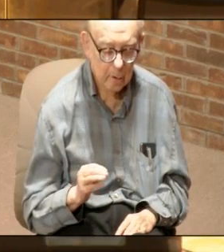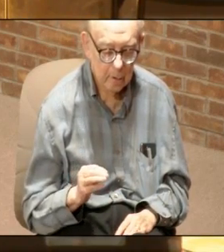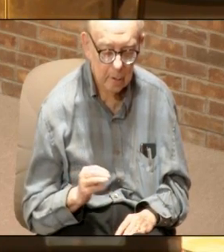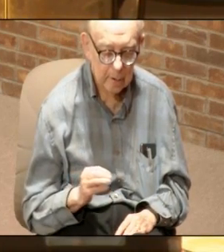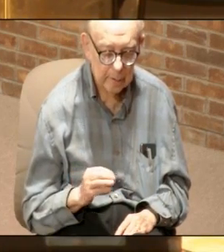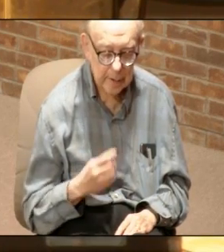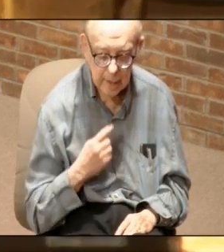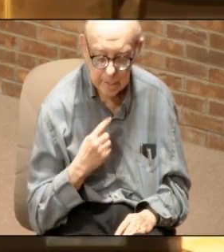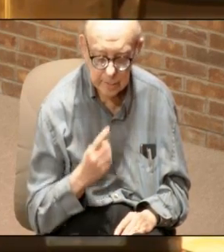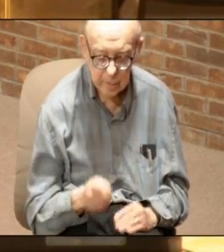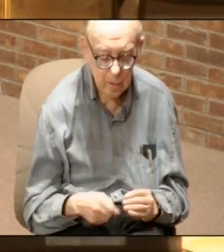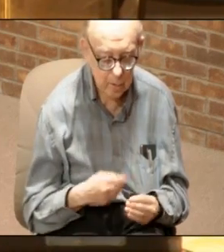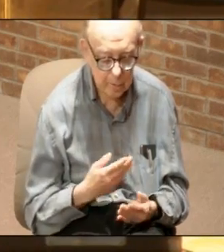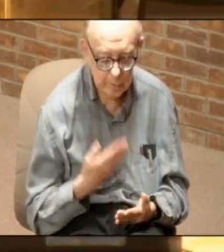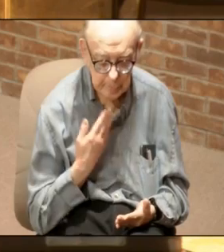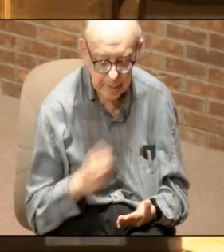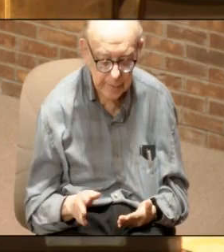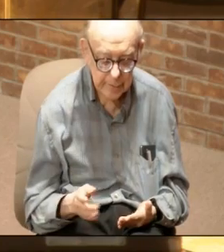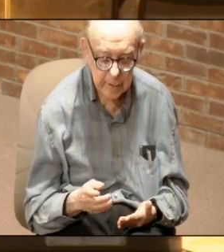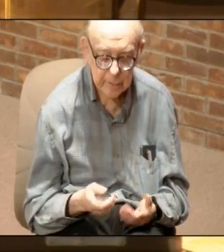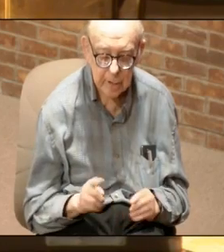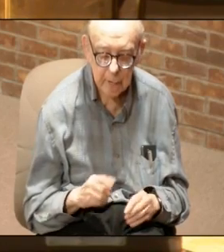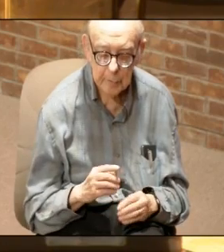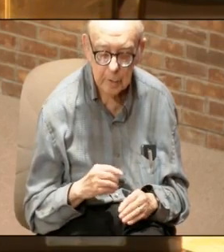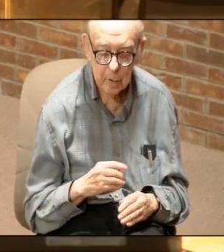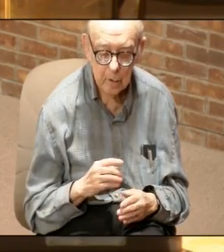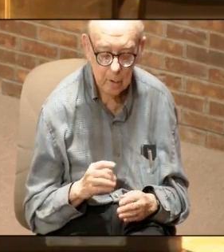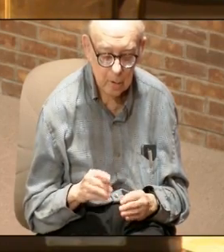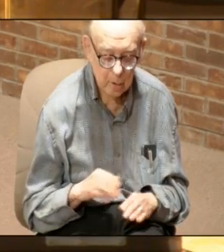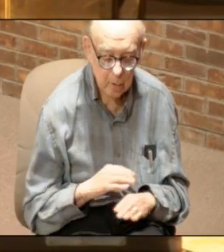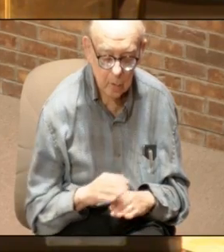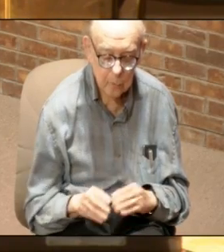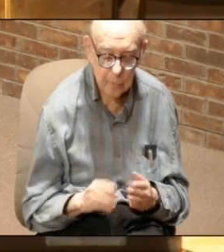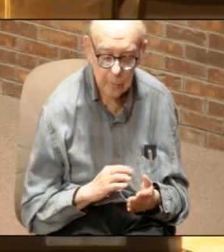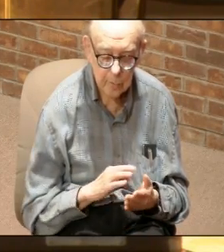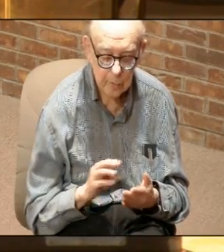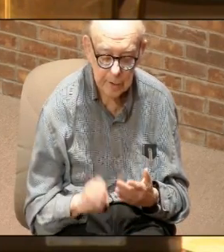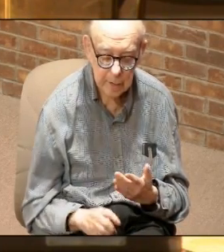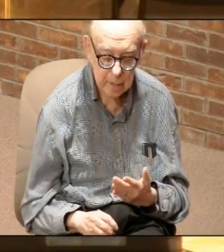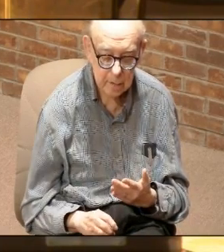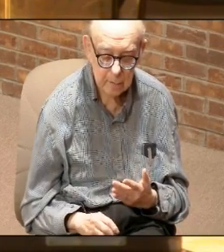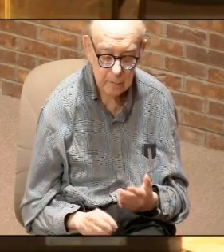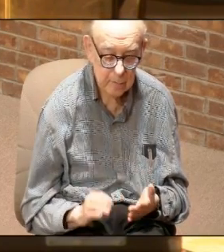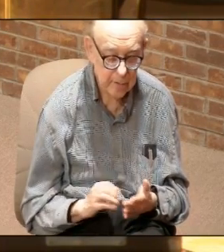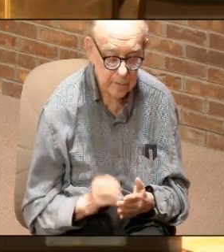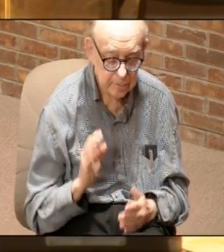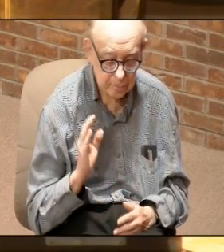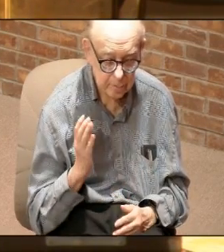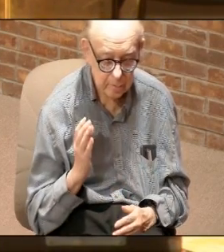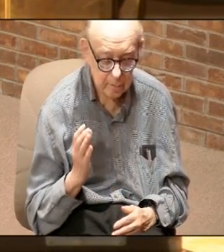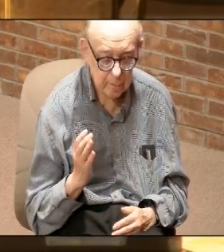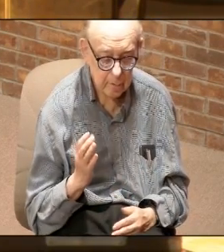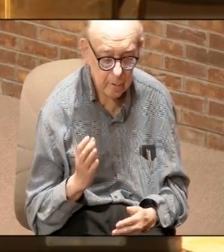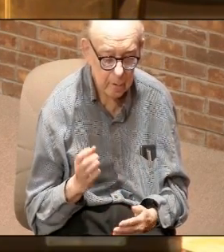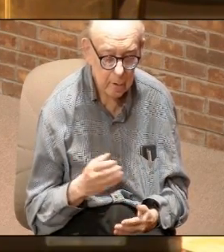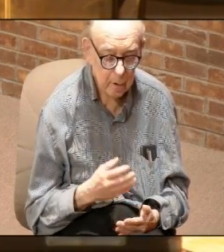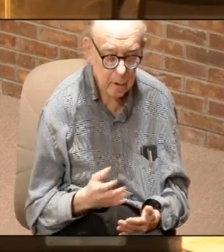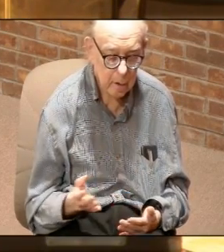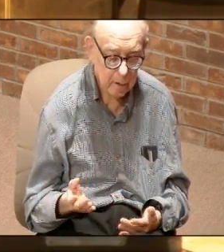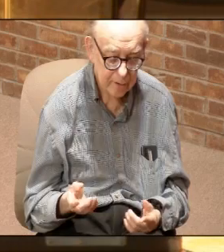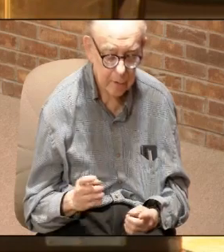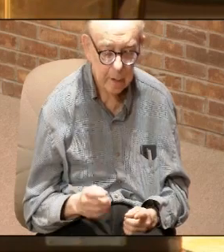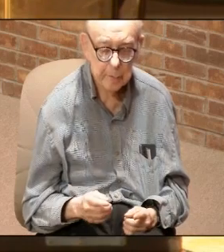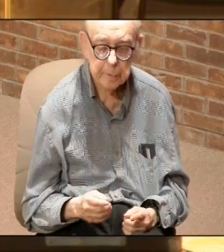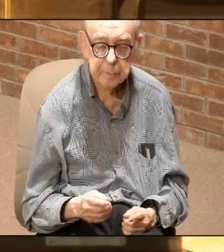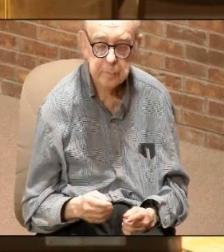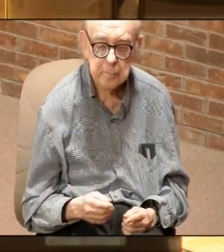all of the bad stuff that happened on the weekend. And it's crazy. all of the stuff